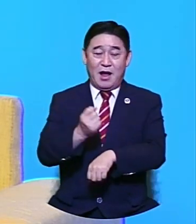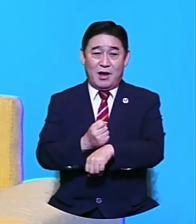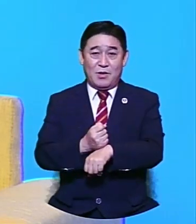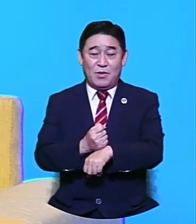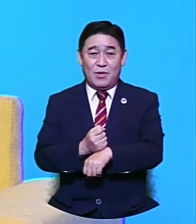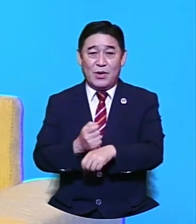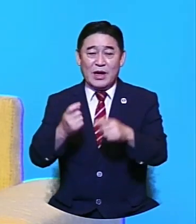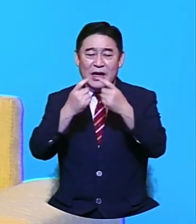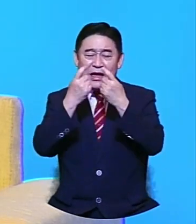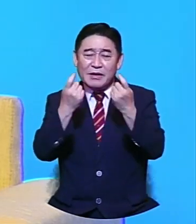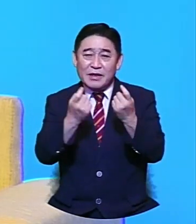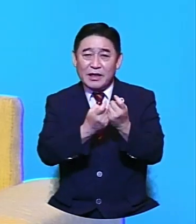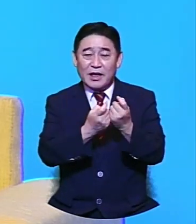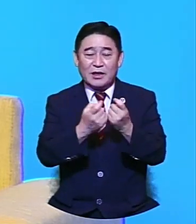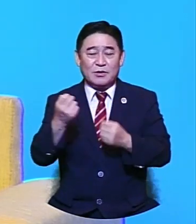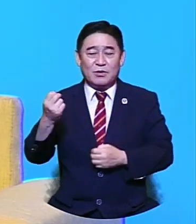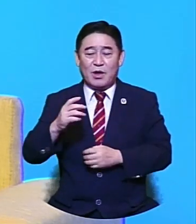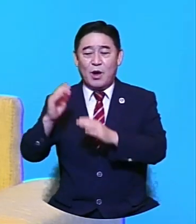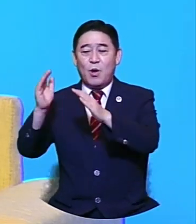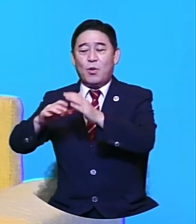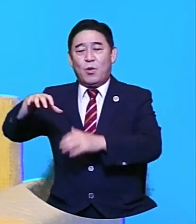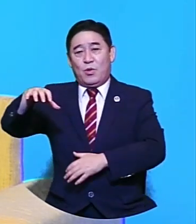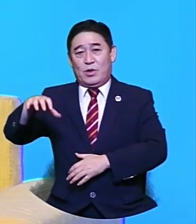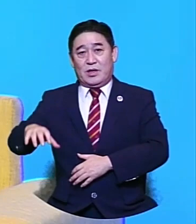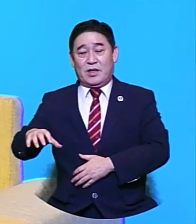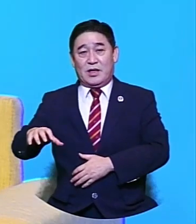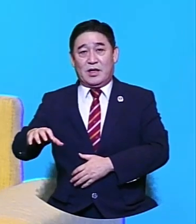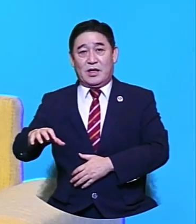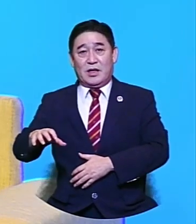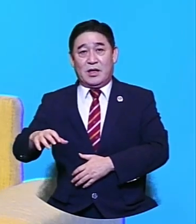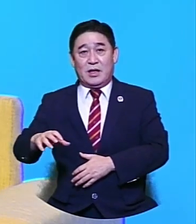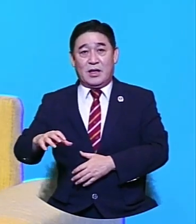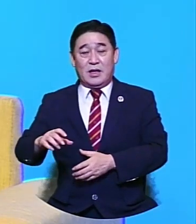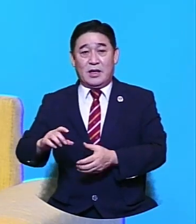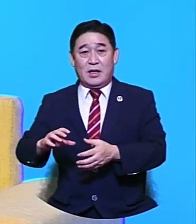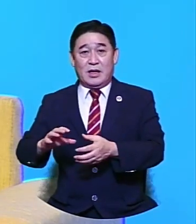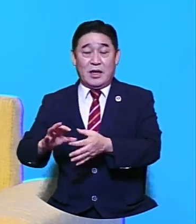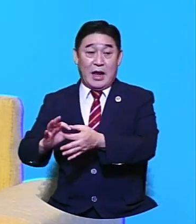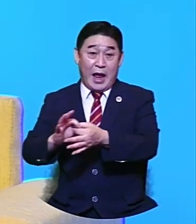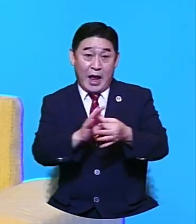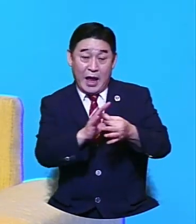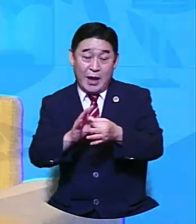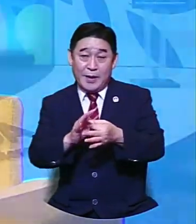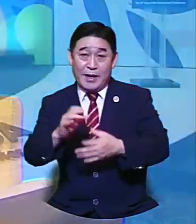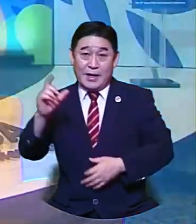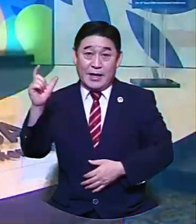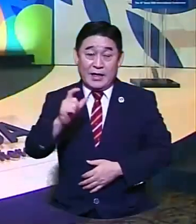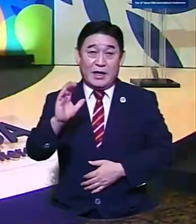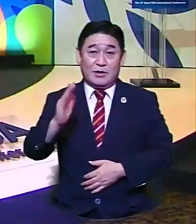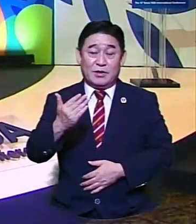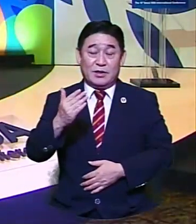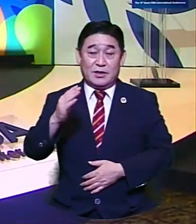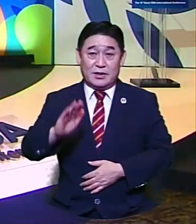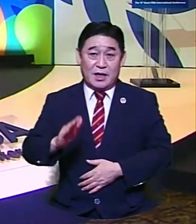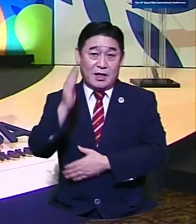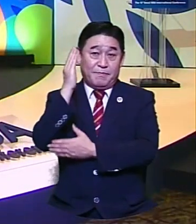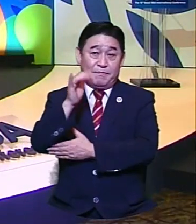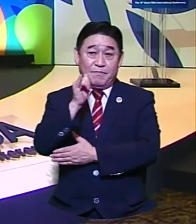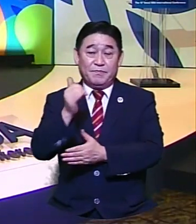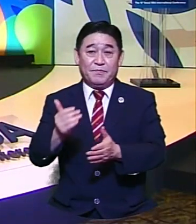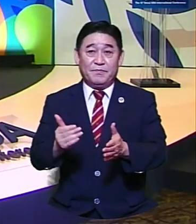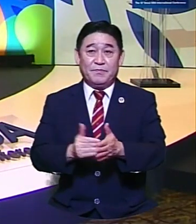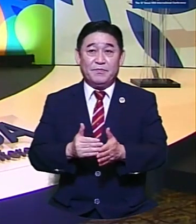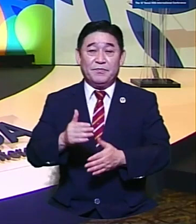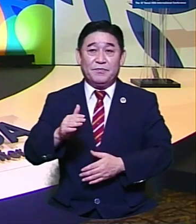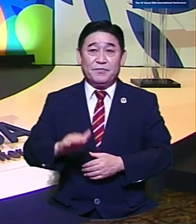and aid agencies. But private sector, I'm actually from private sector, and tends